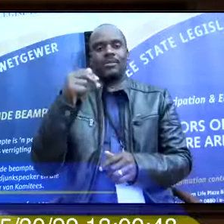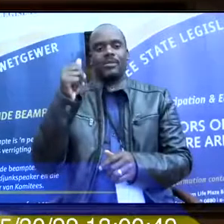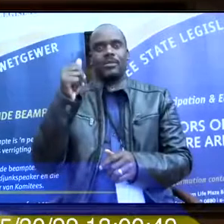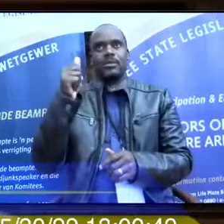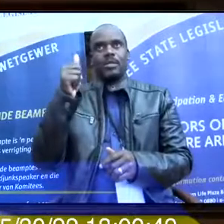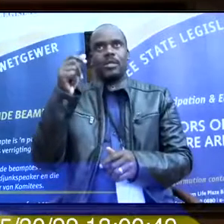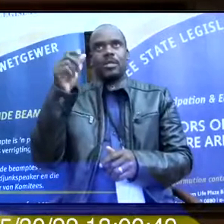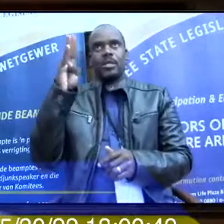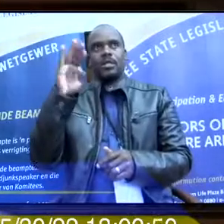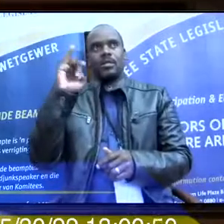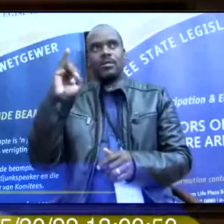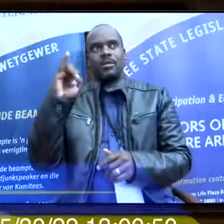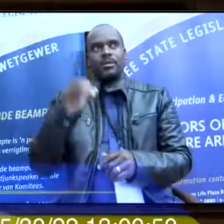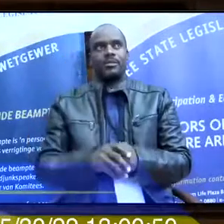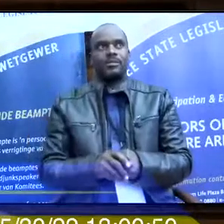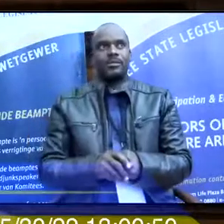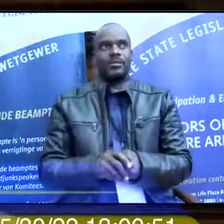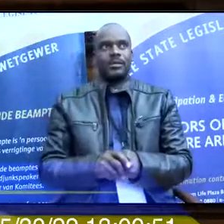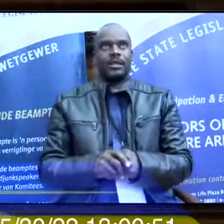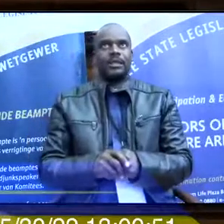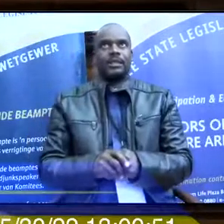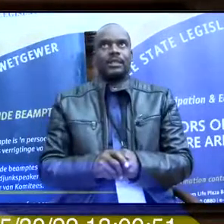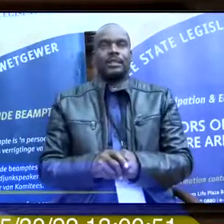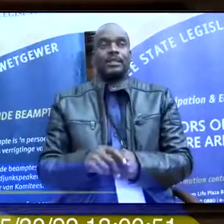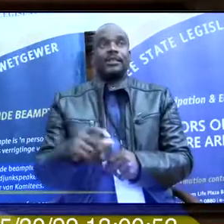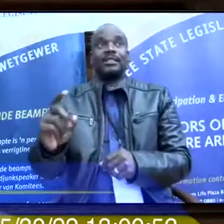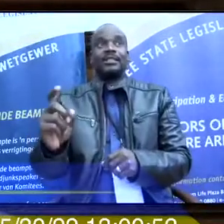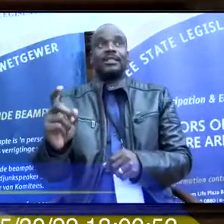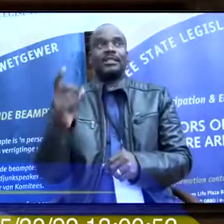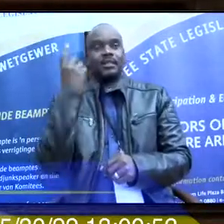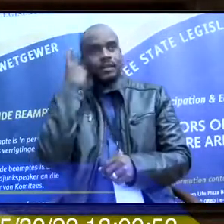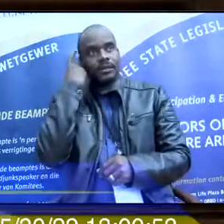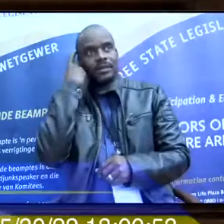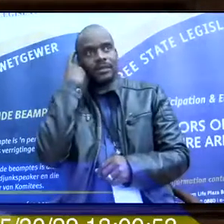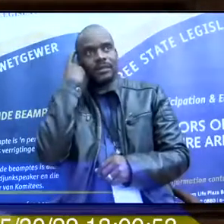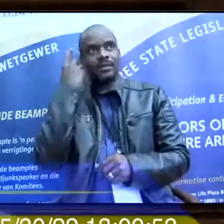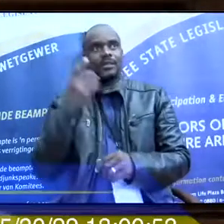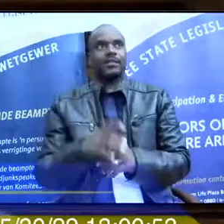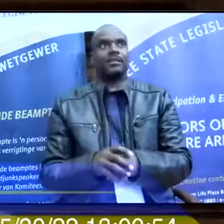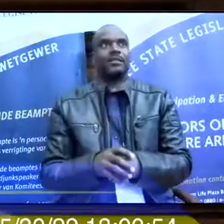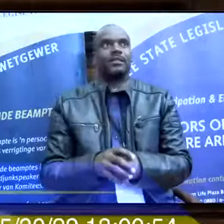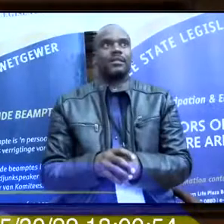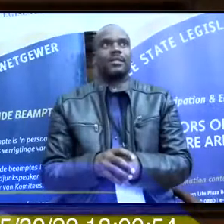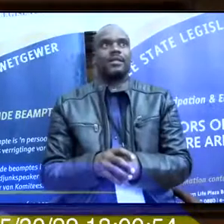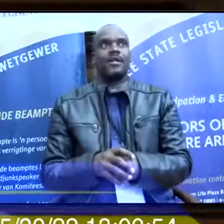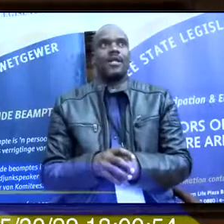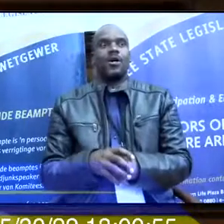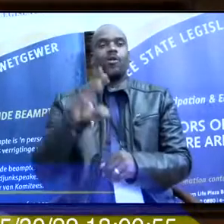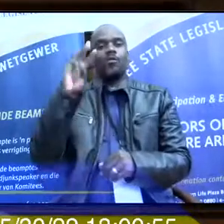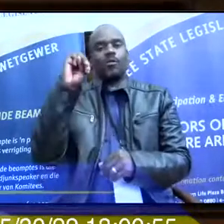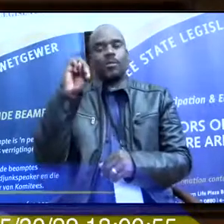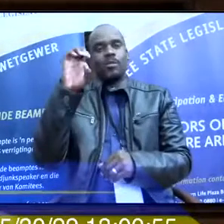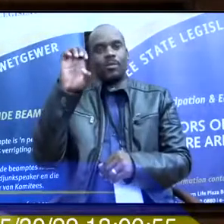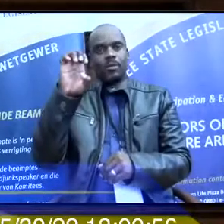of democratic nursing association of south africa denosa